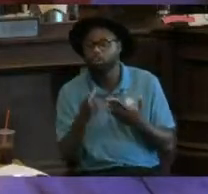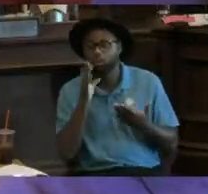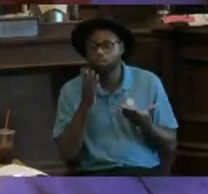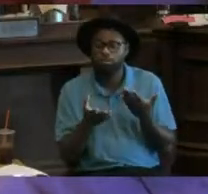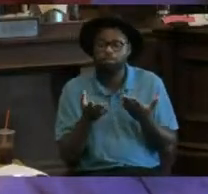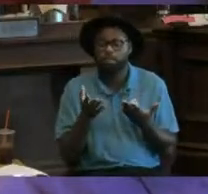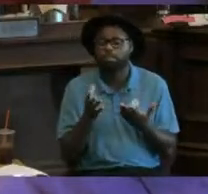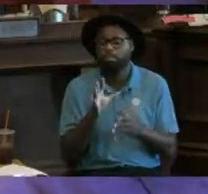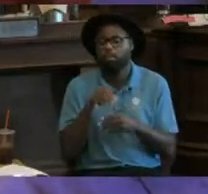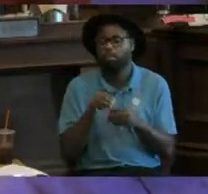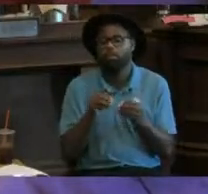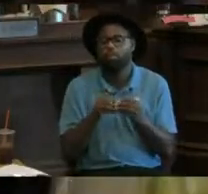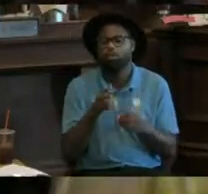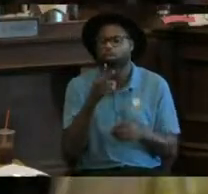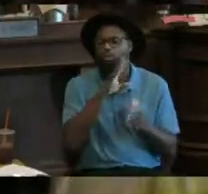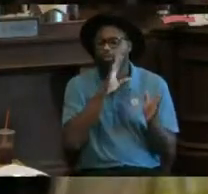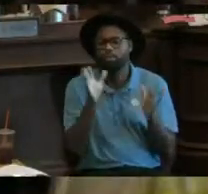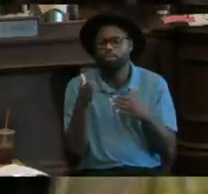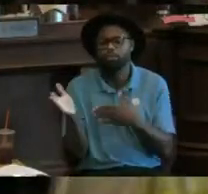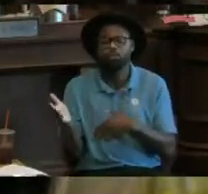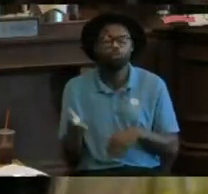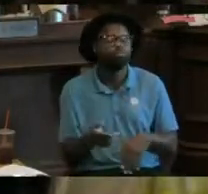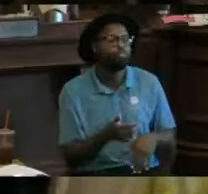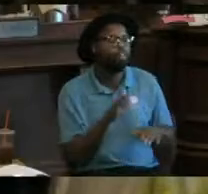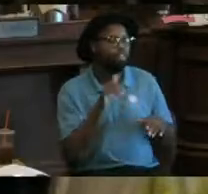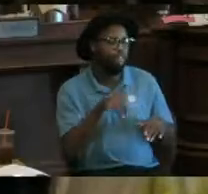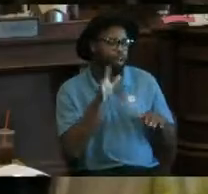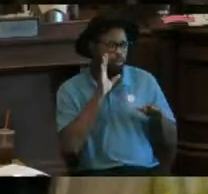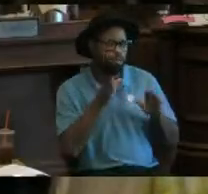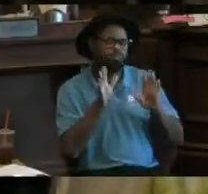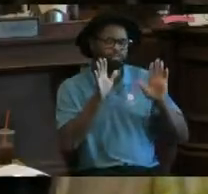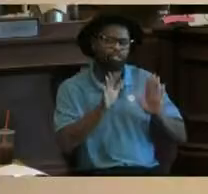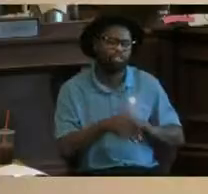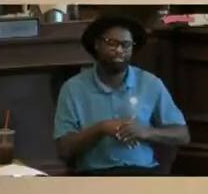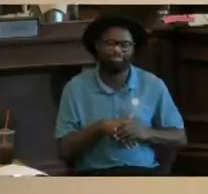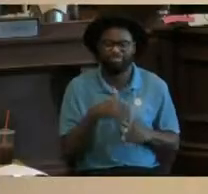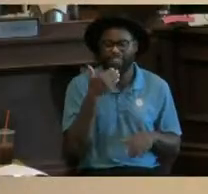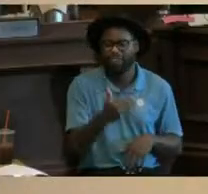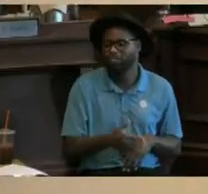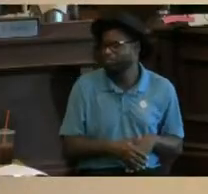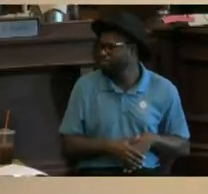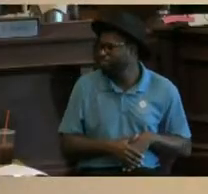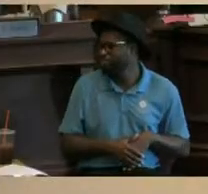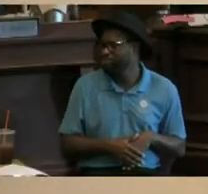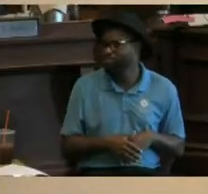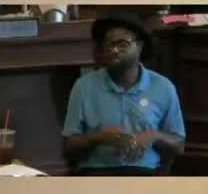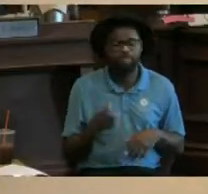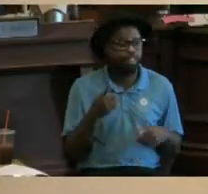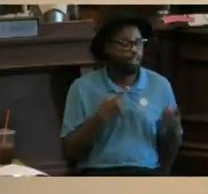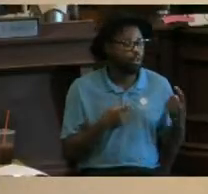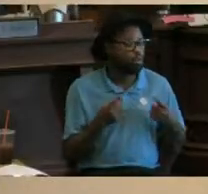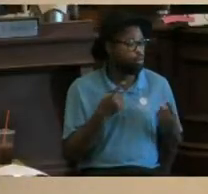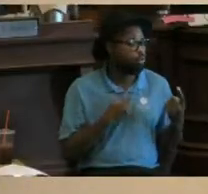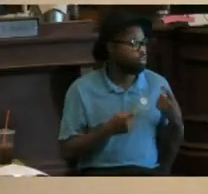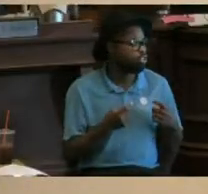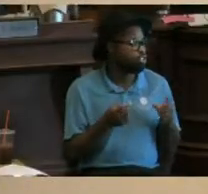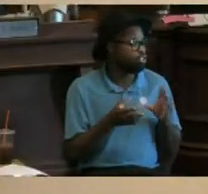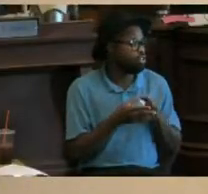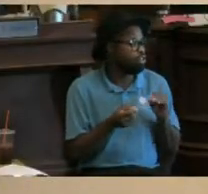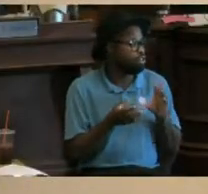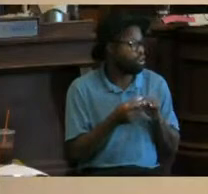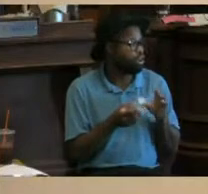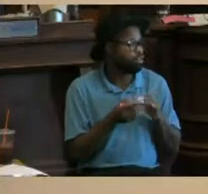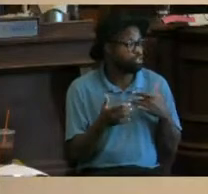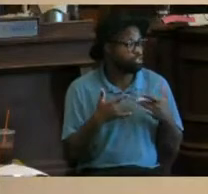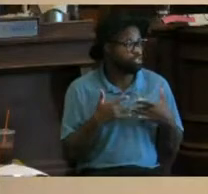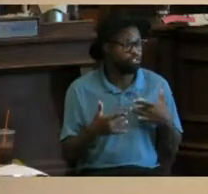two bedrooms. That would be wonderful. Thank you. Any other questions, comments, or concerns? Seeing none, I need